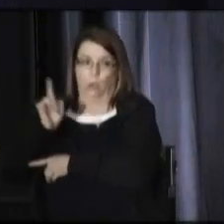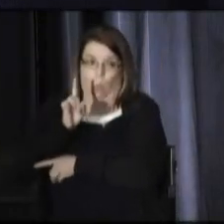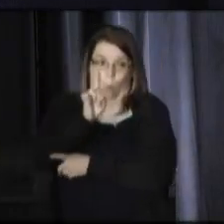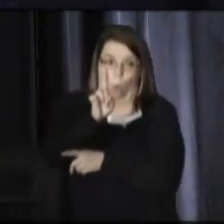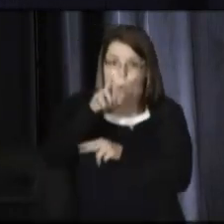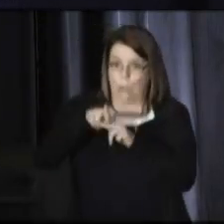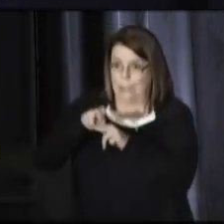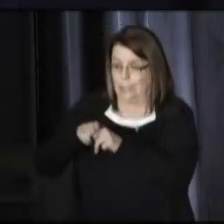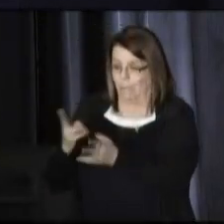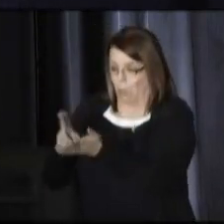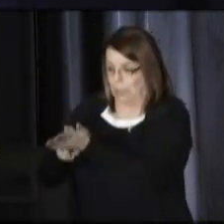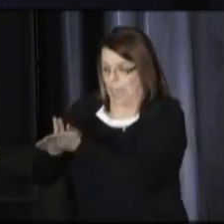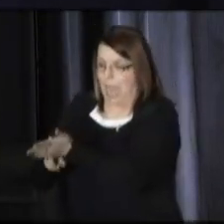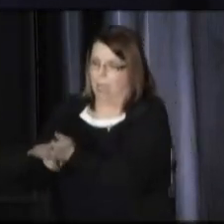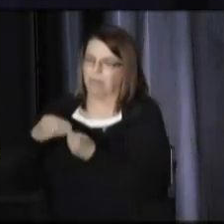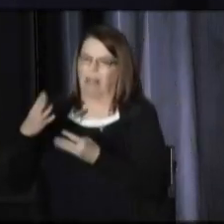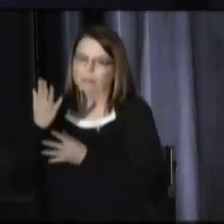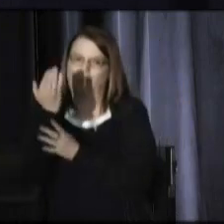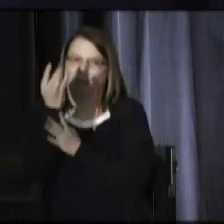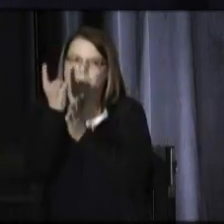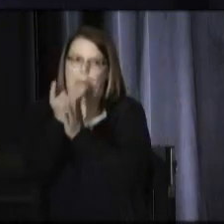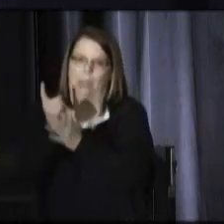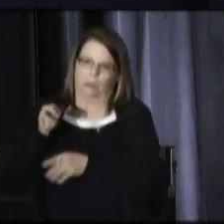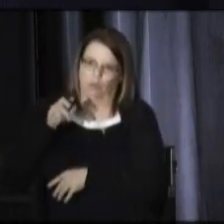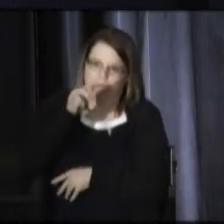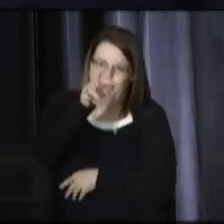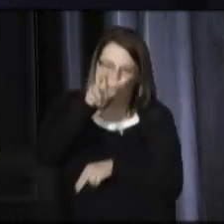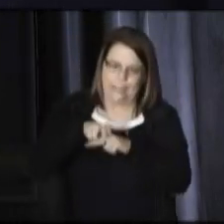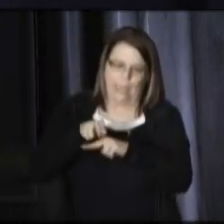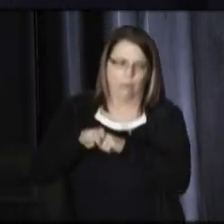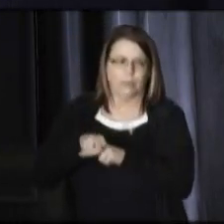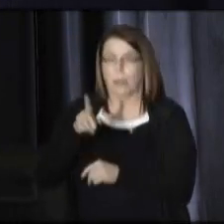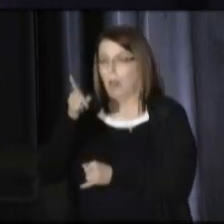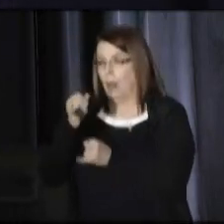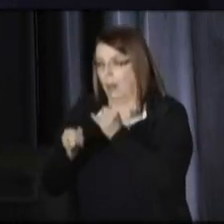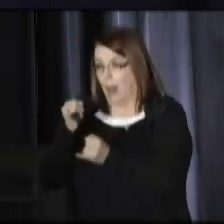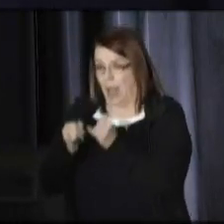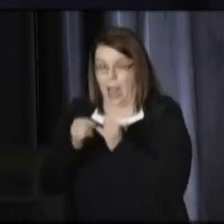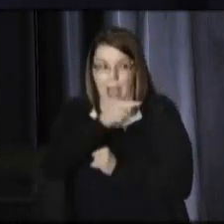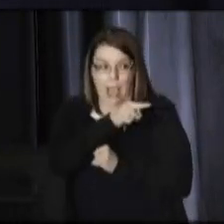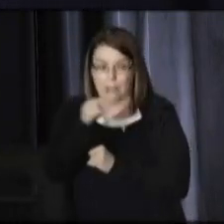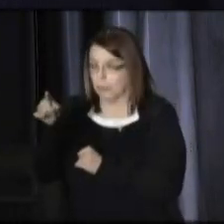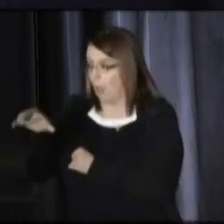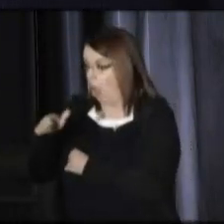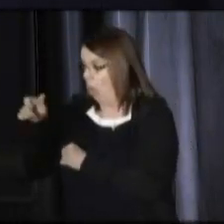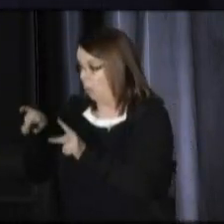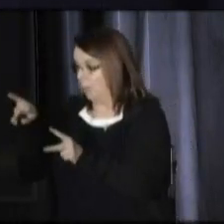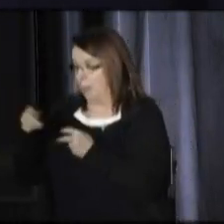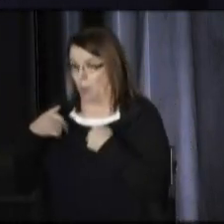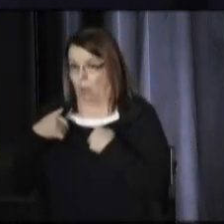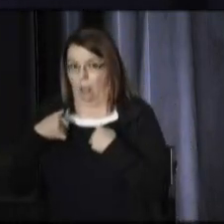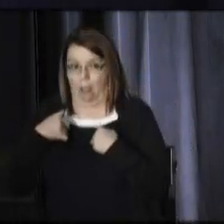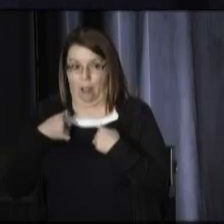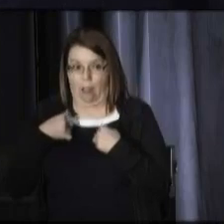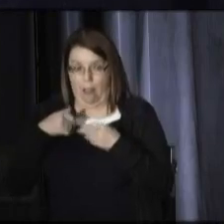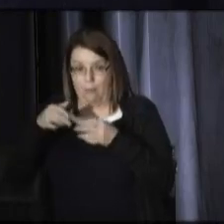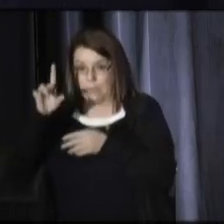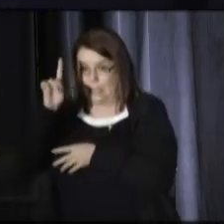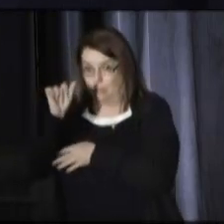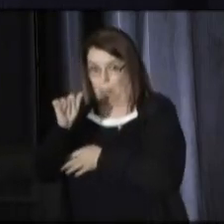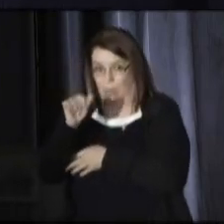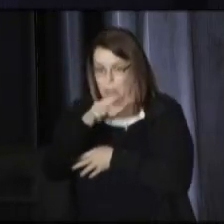photography allowed during the presentation. Respect the seats that are marked as reserved for attendees with accessibility needs.